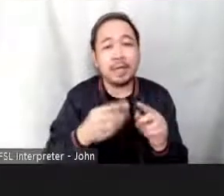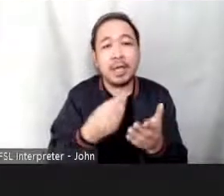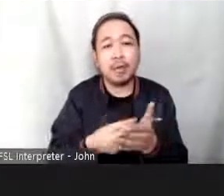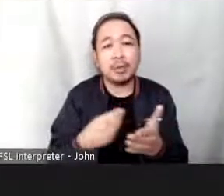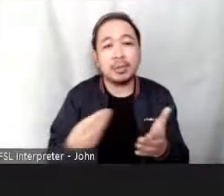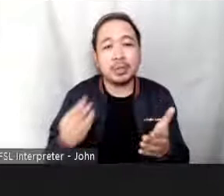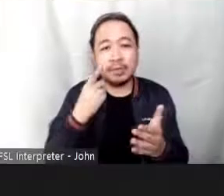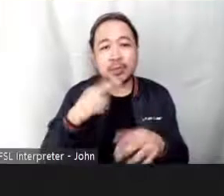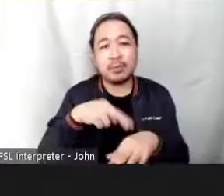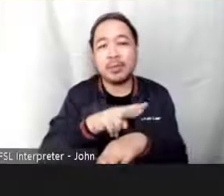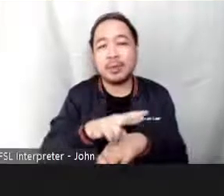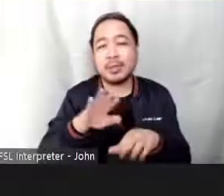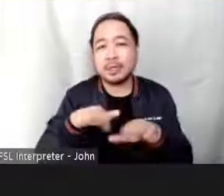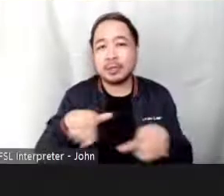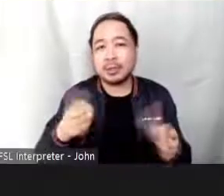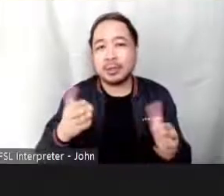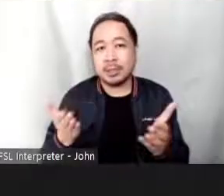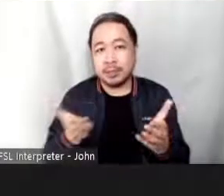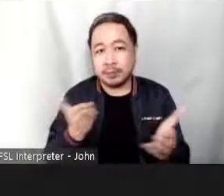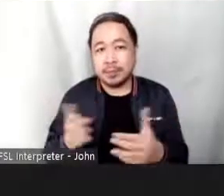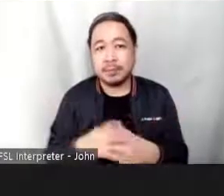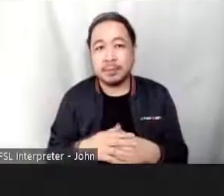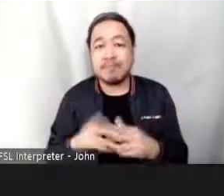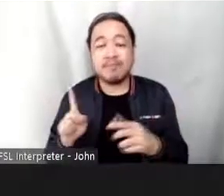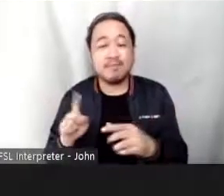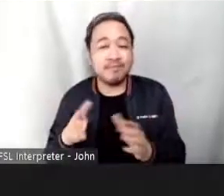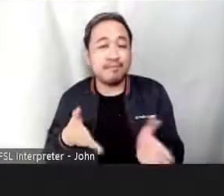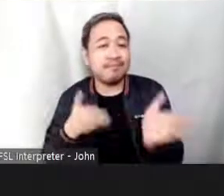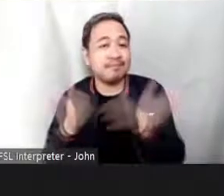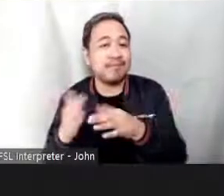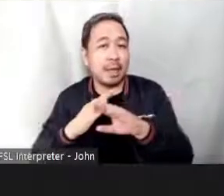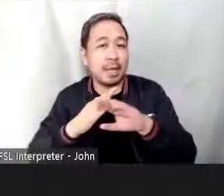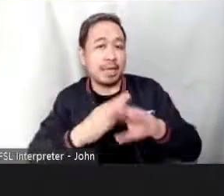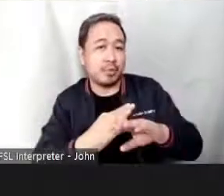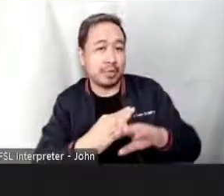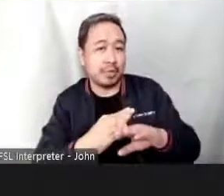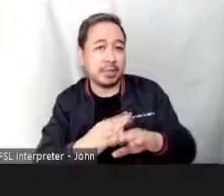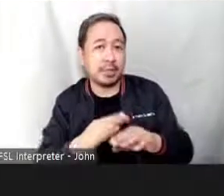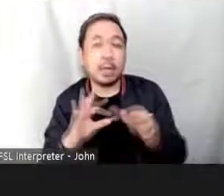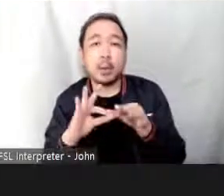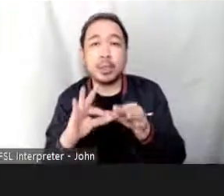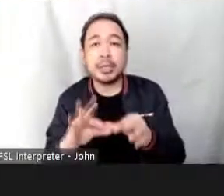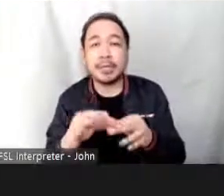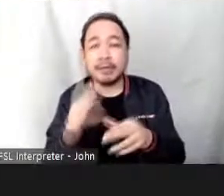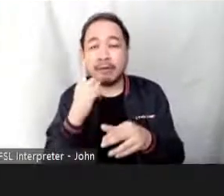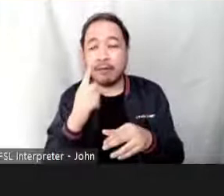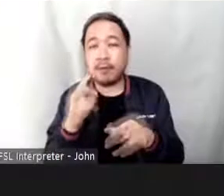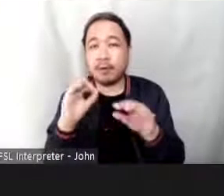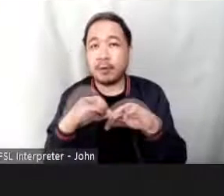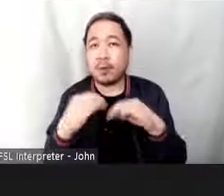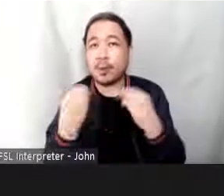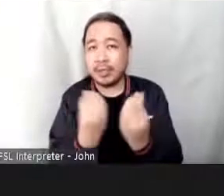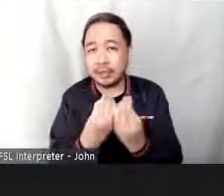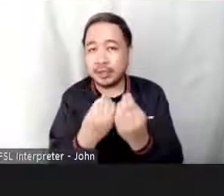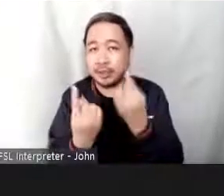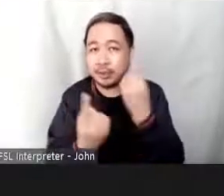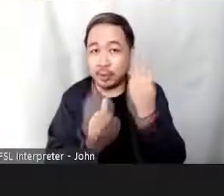the hindering factors under worker level, related to the organizational